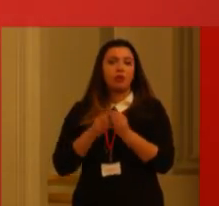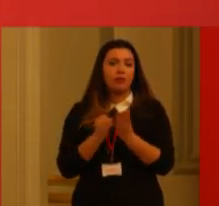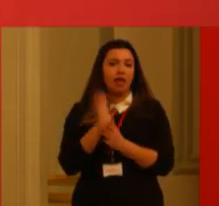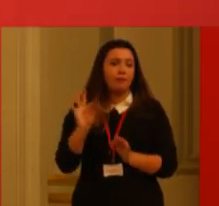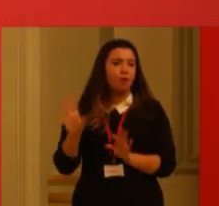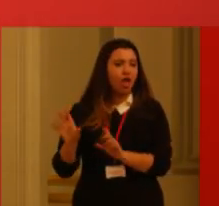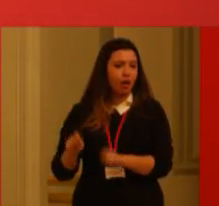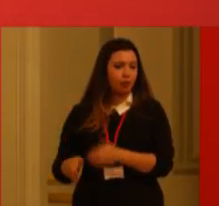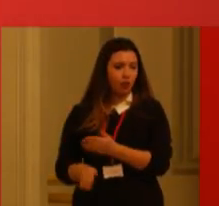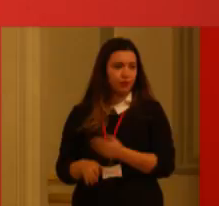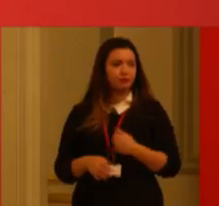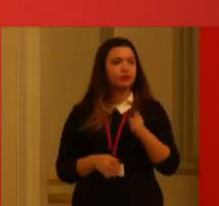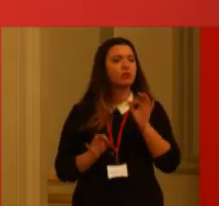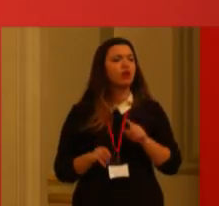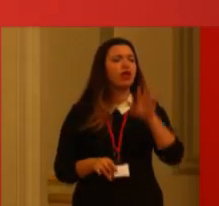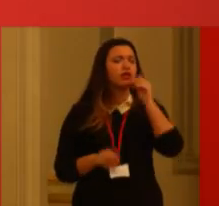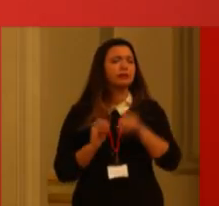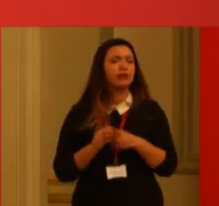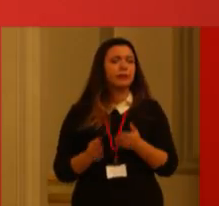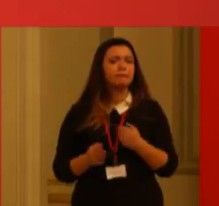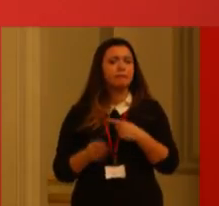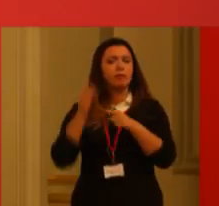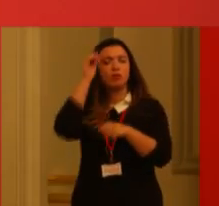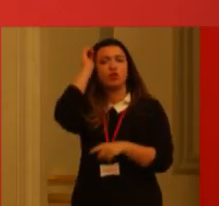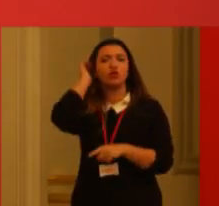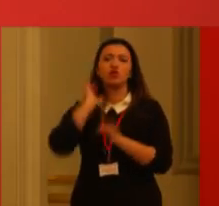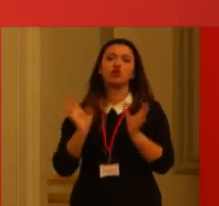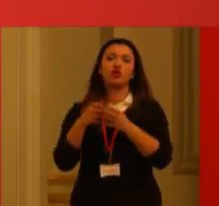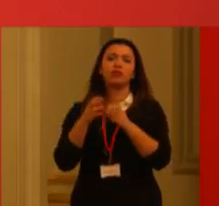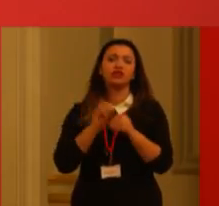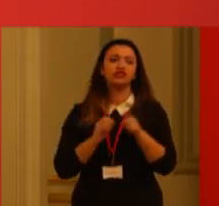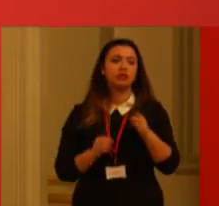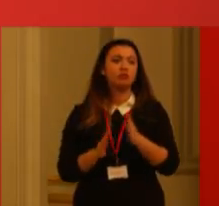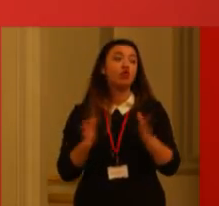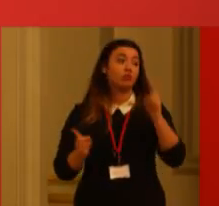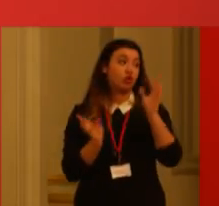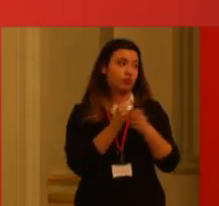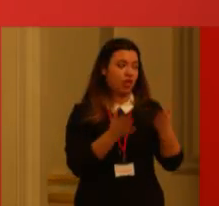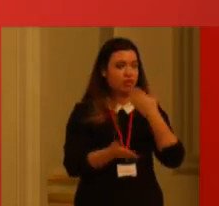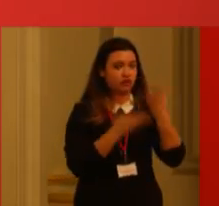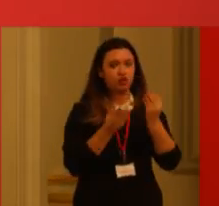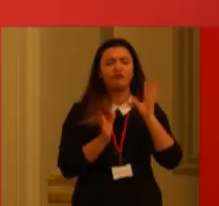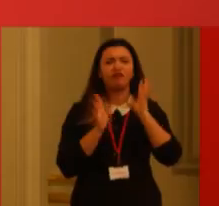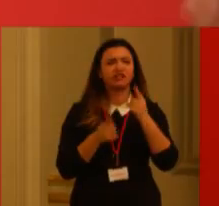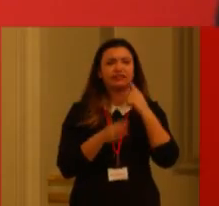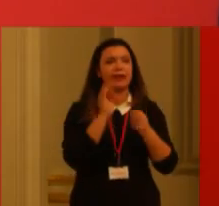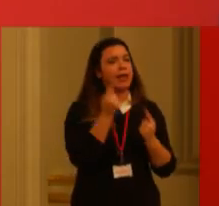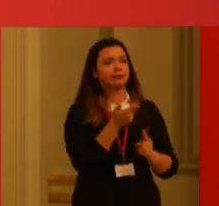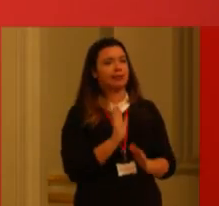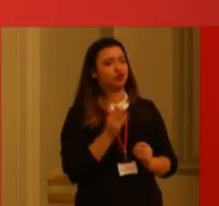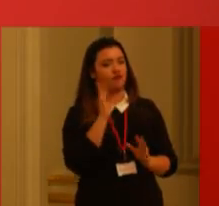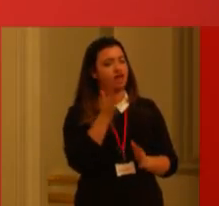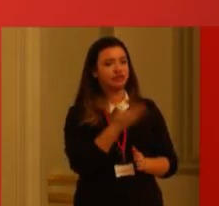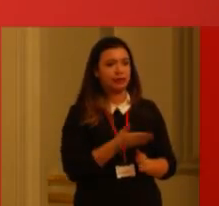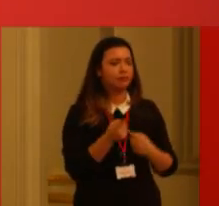may be deported. You're like a political card to be played. So we're talking about a large group, and